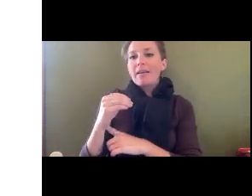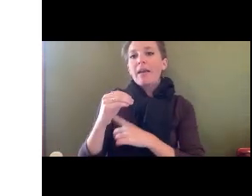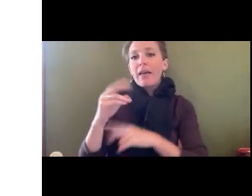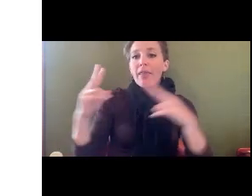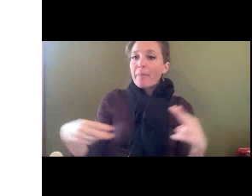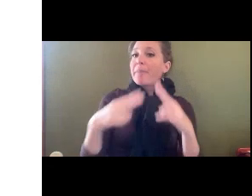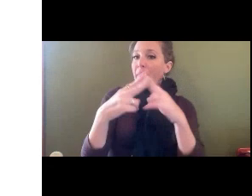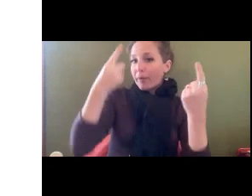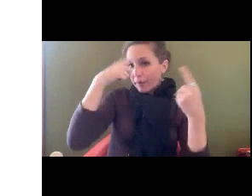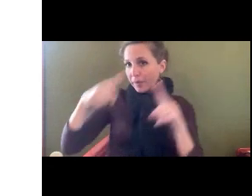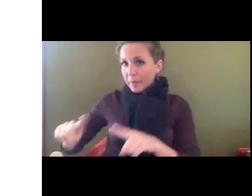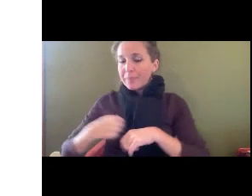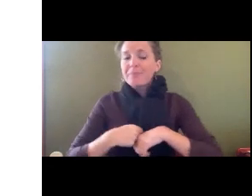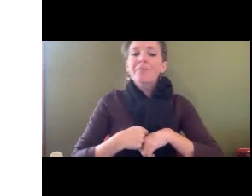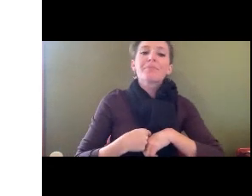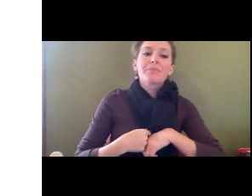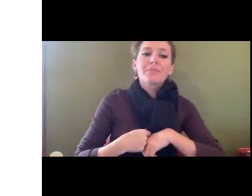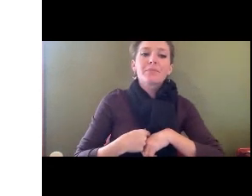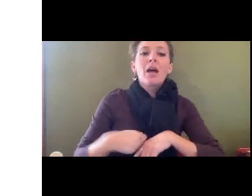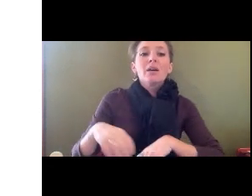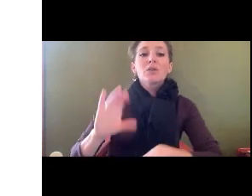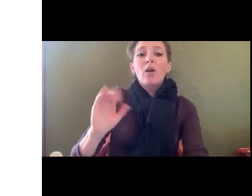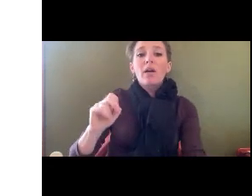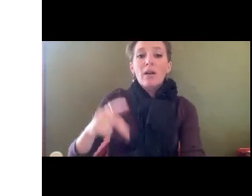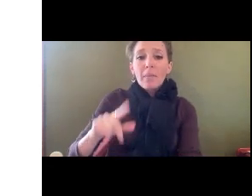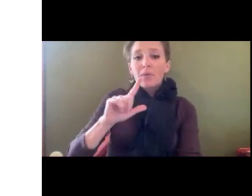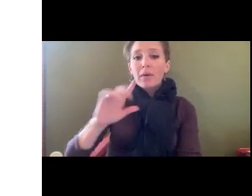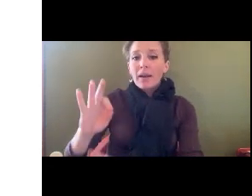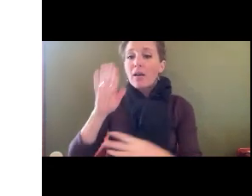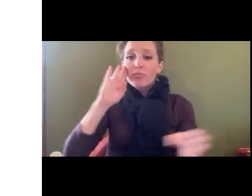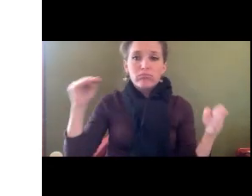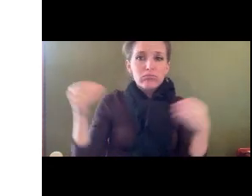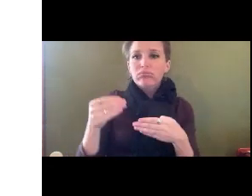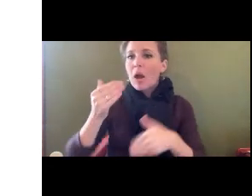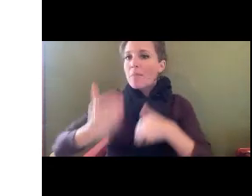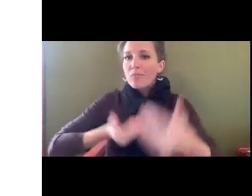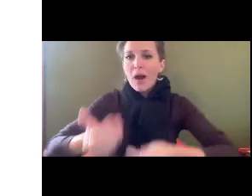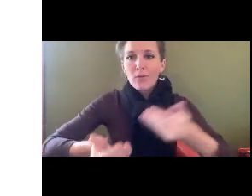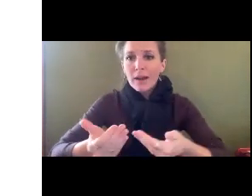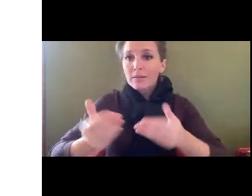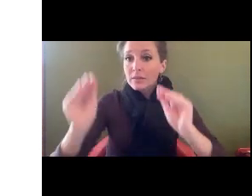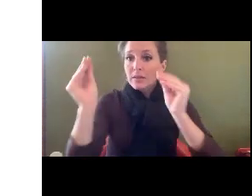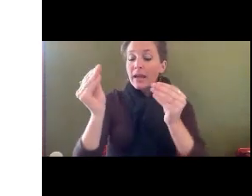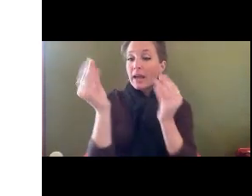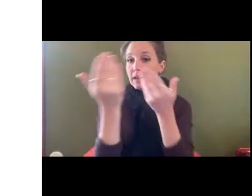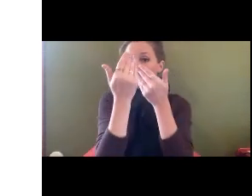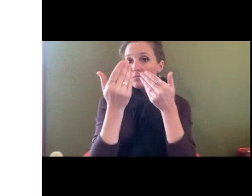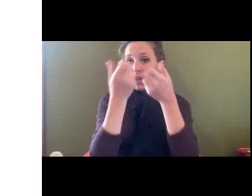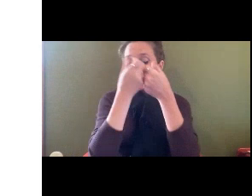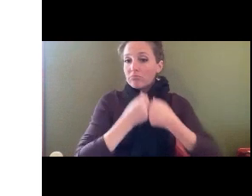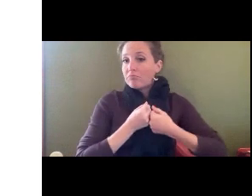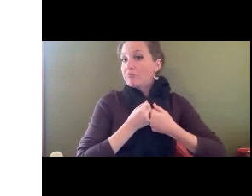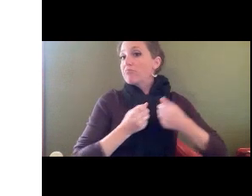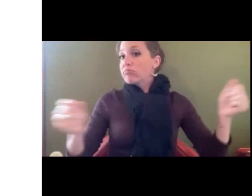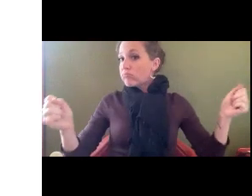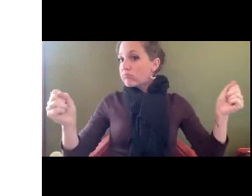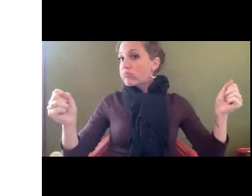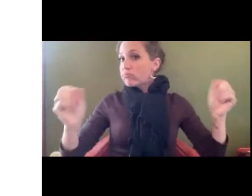at COP29, Azerbaijan has made an important focus on progress and transparency. So this is shown through the